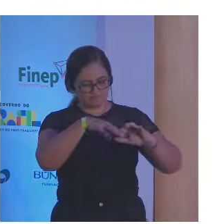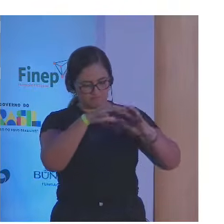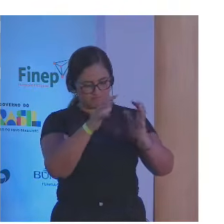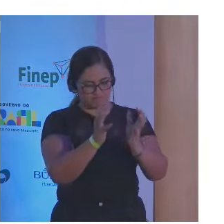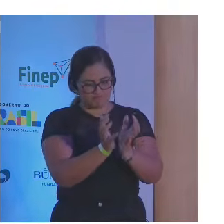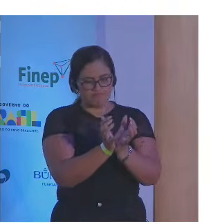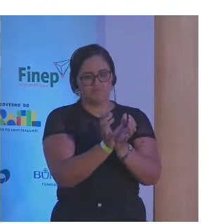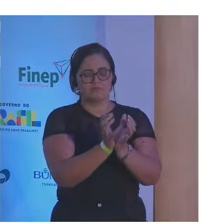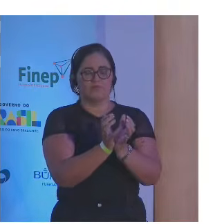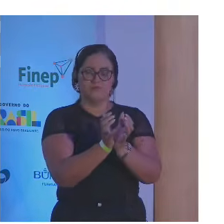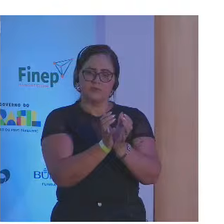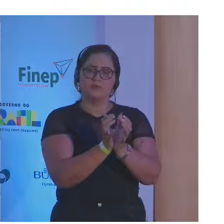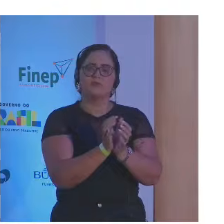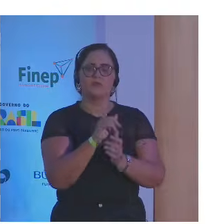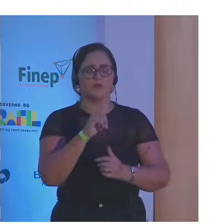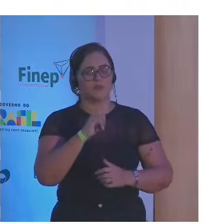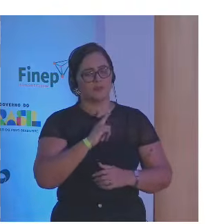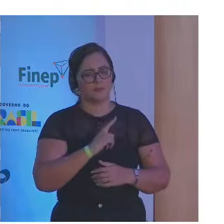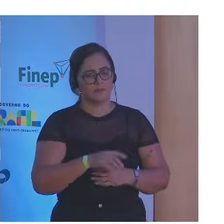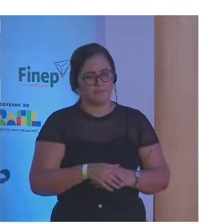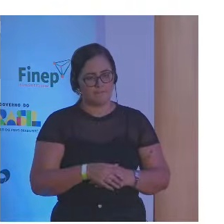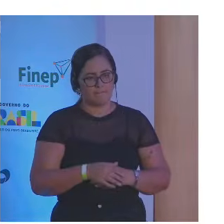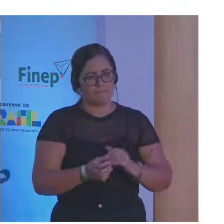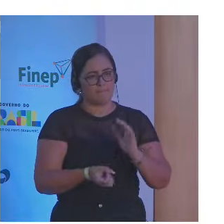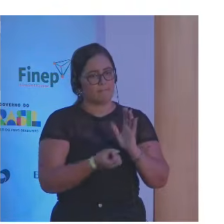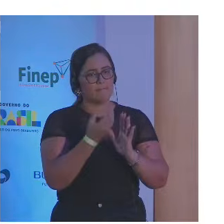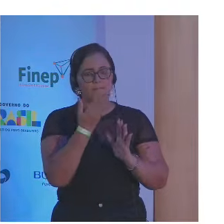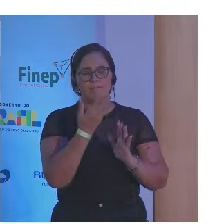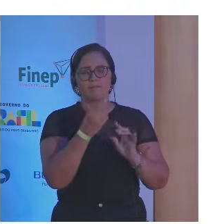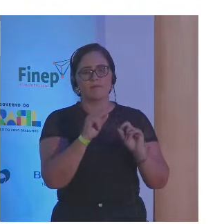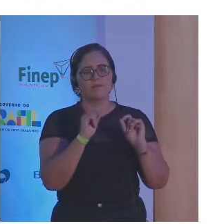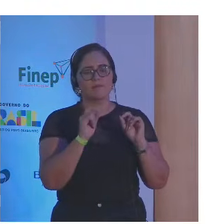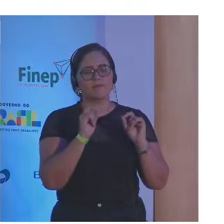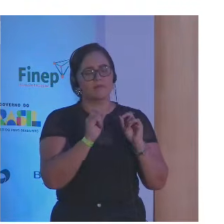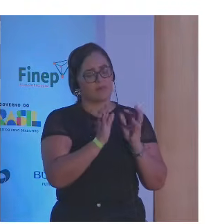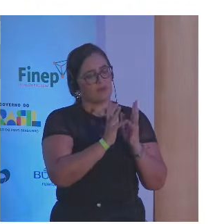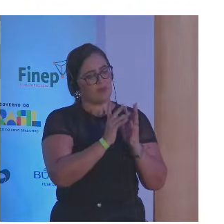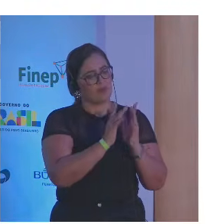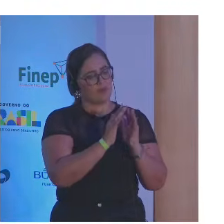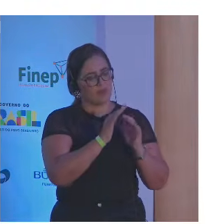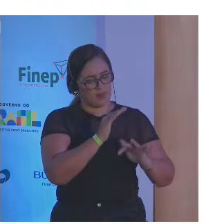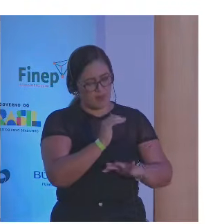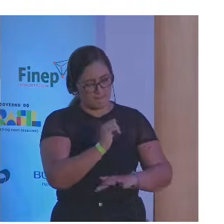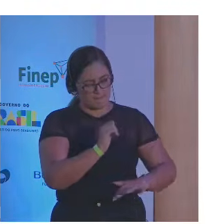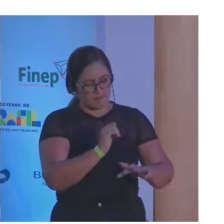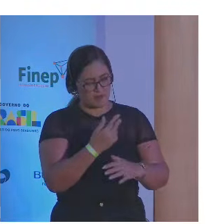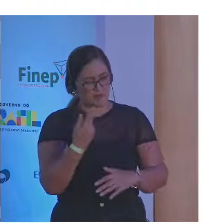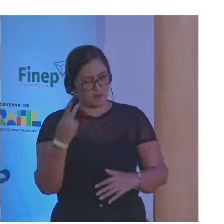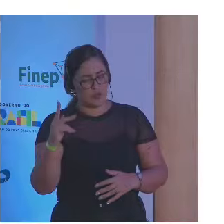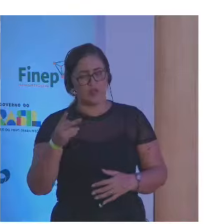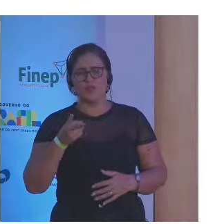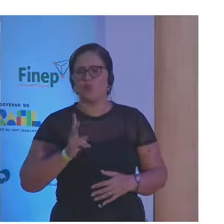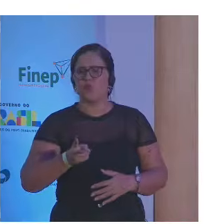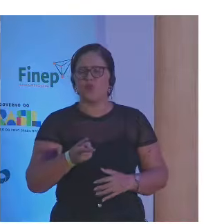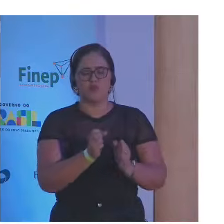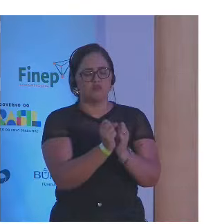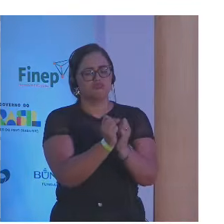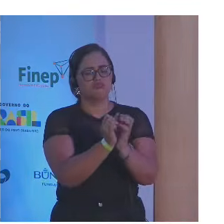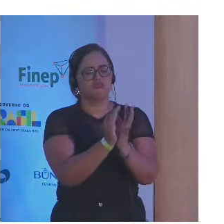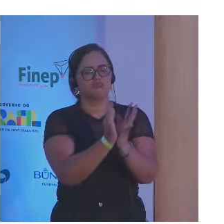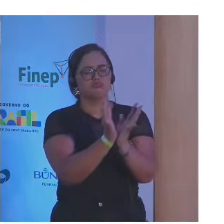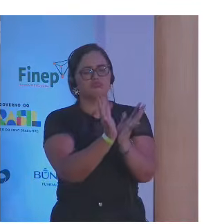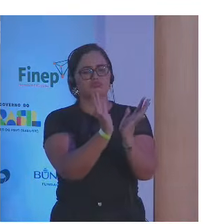the reef underlying. And the reef keeps growing and growing, and the live layer is very thin on top. And